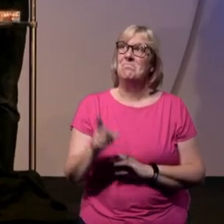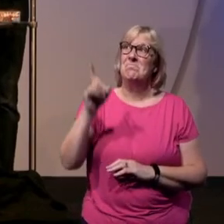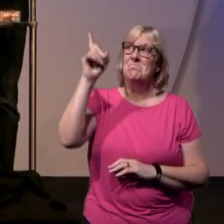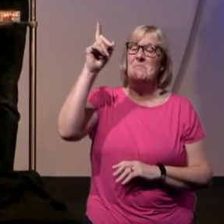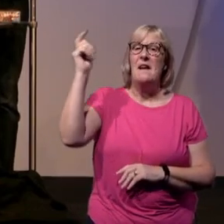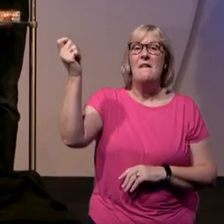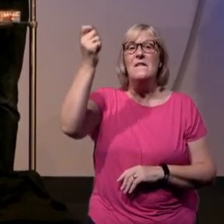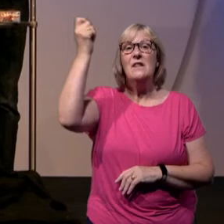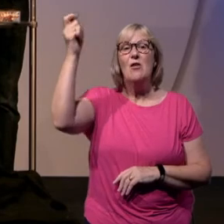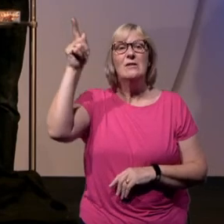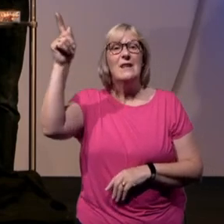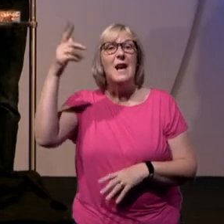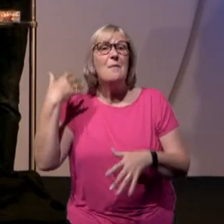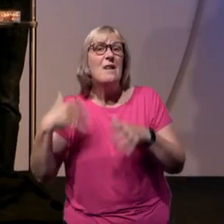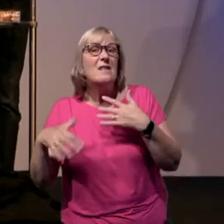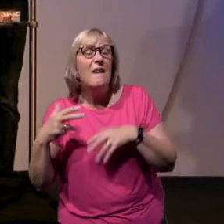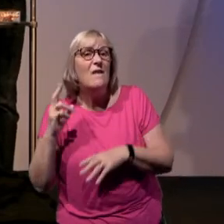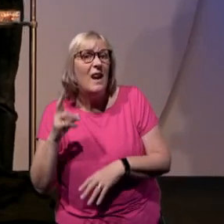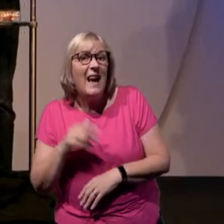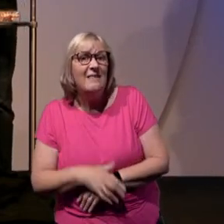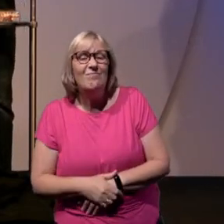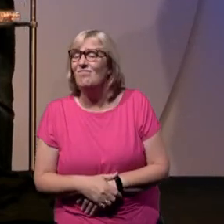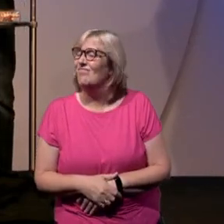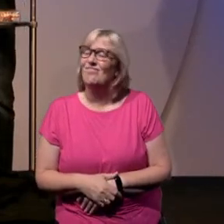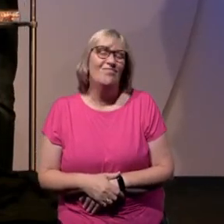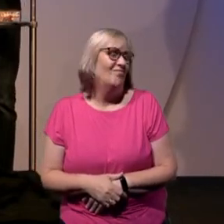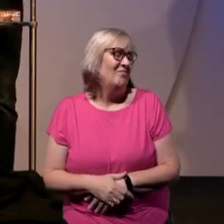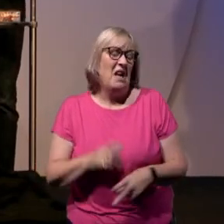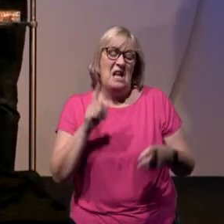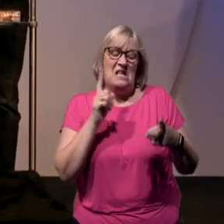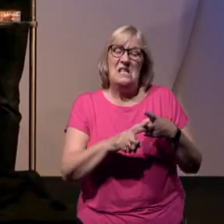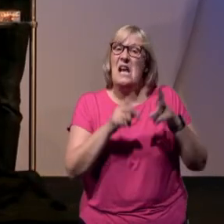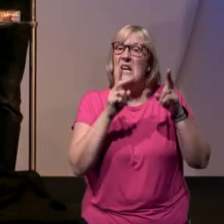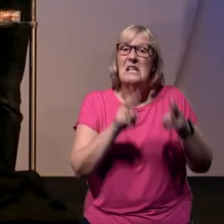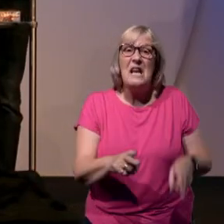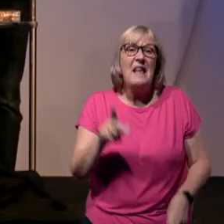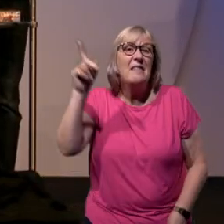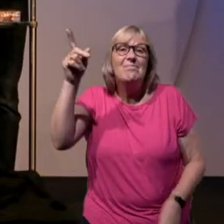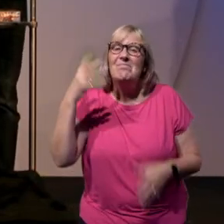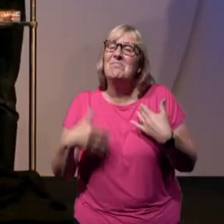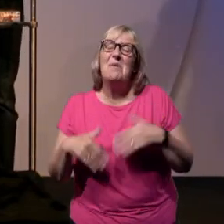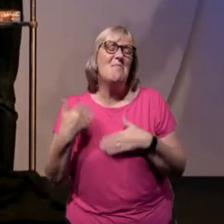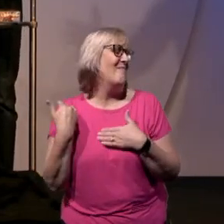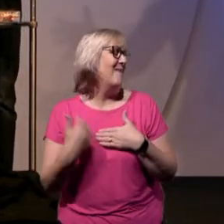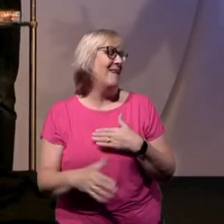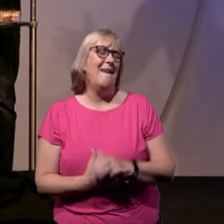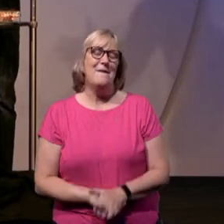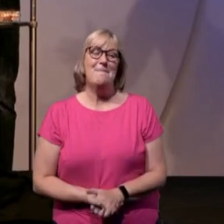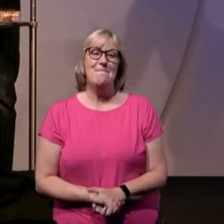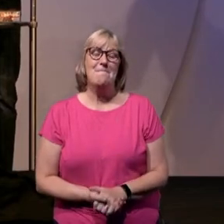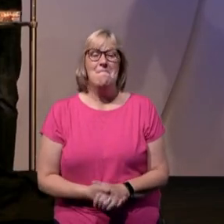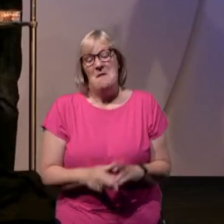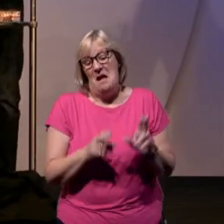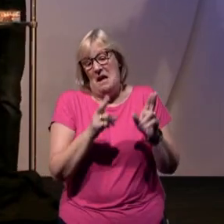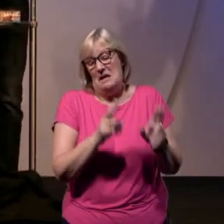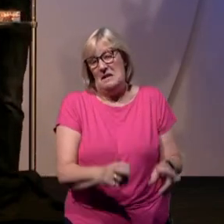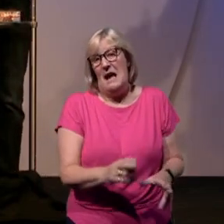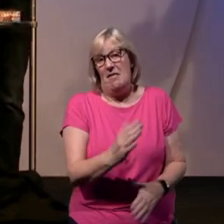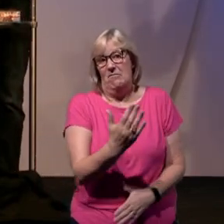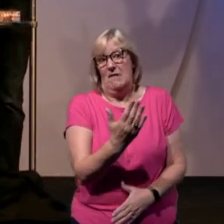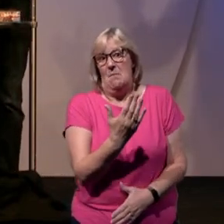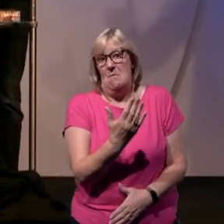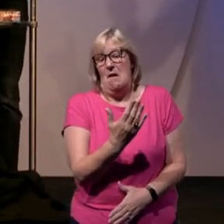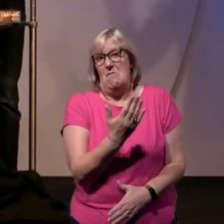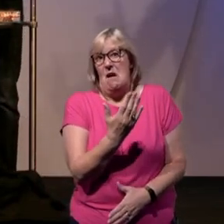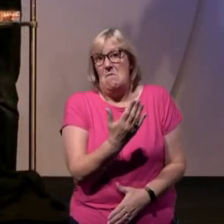will not be hurt at all by the second death. Death may be coming, but the